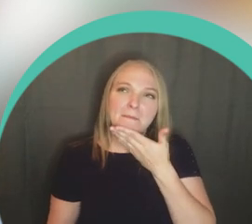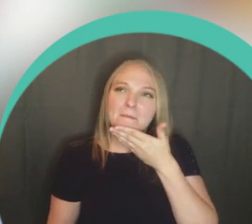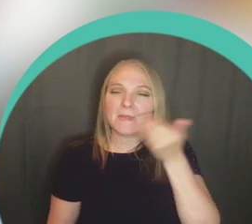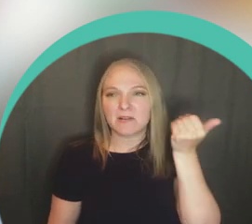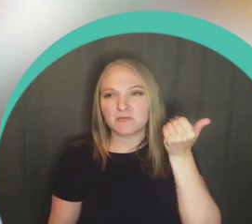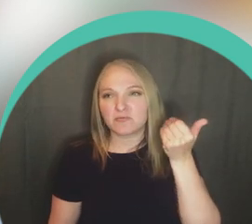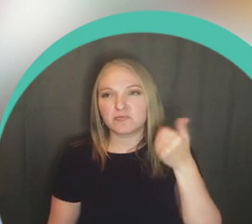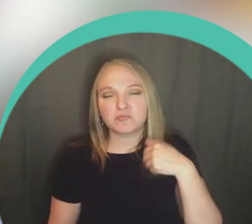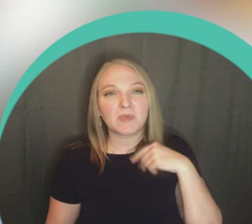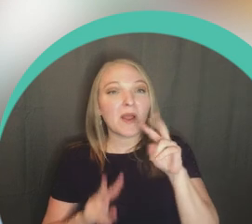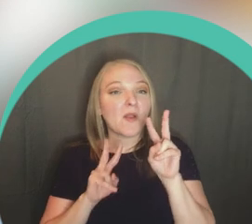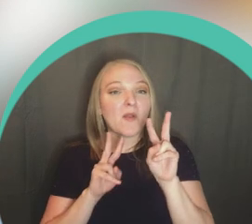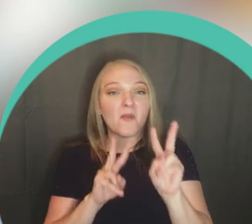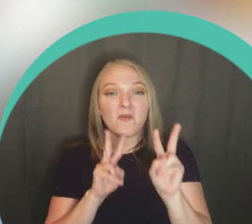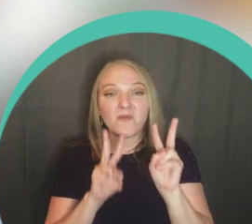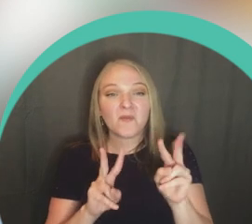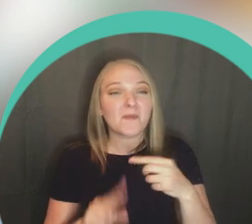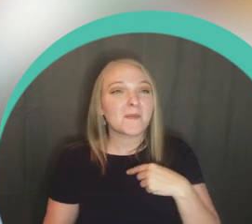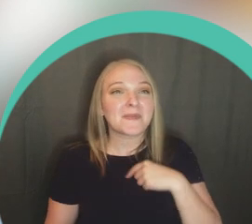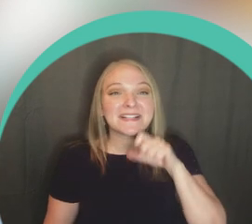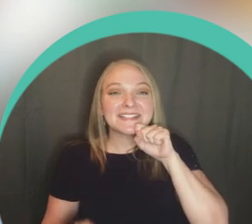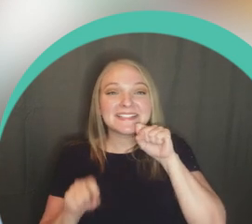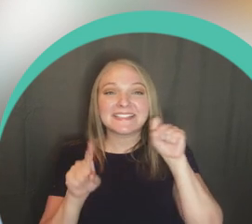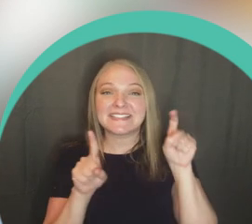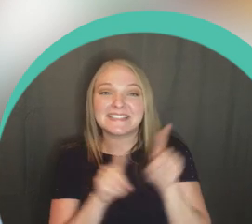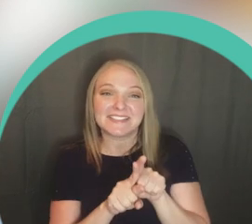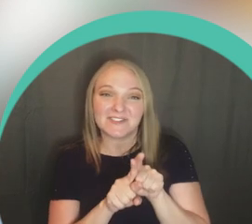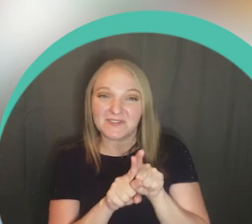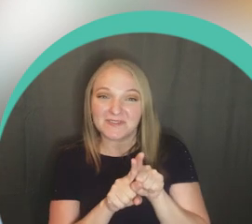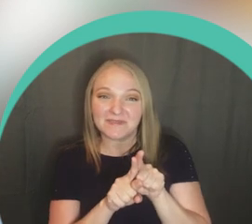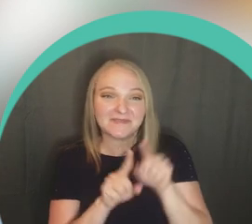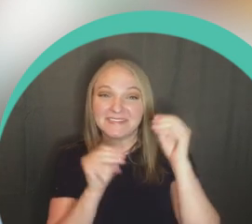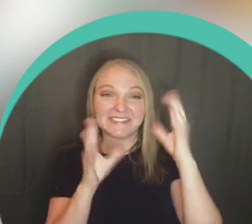teacher, Madame Moulian.